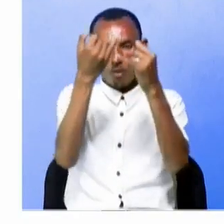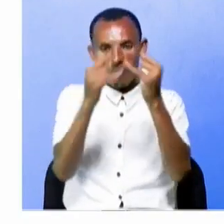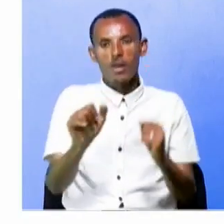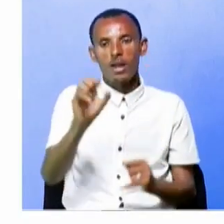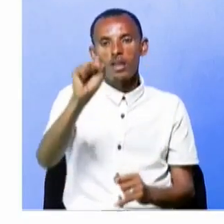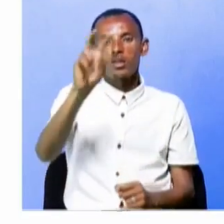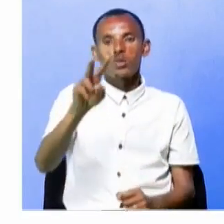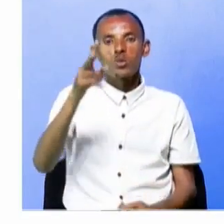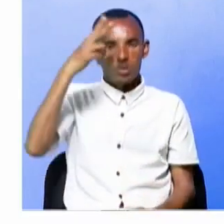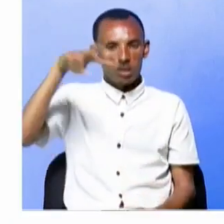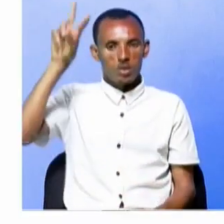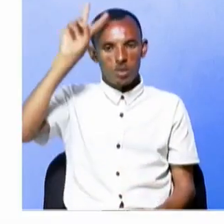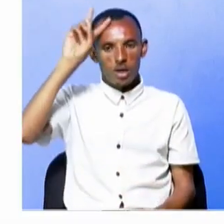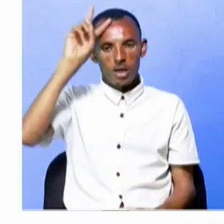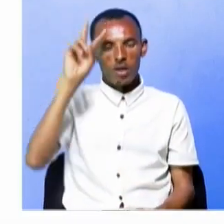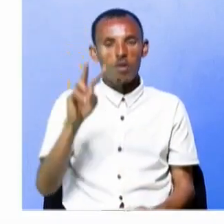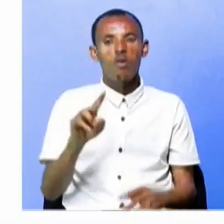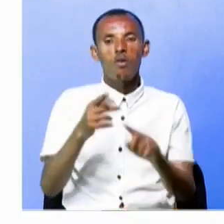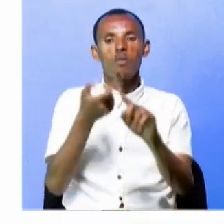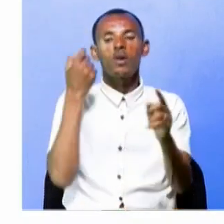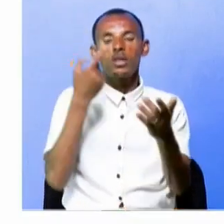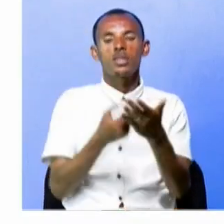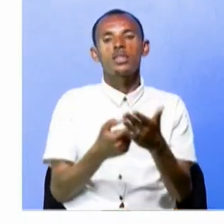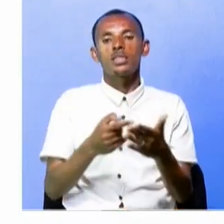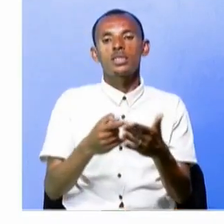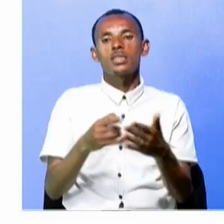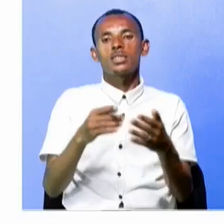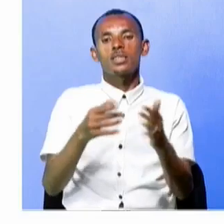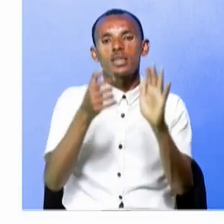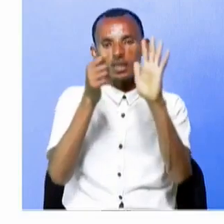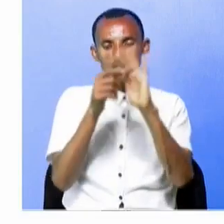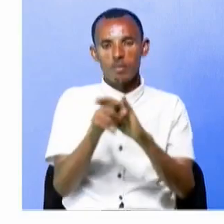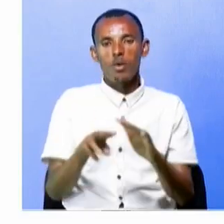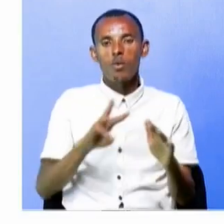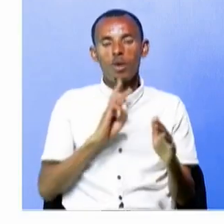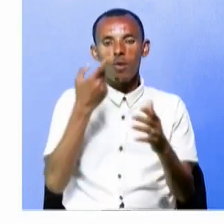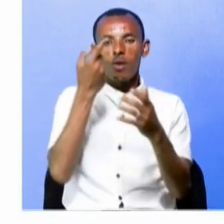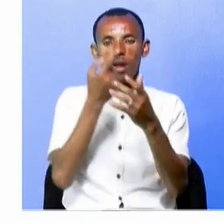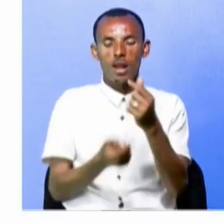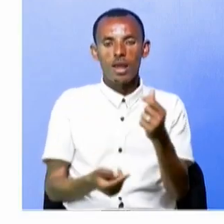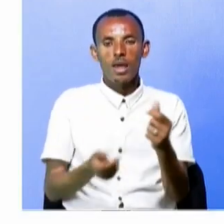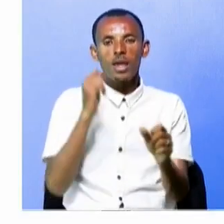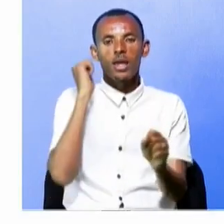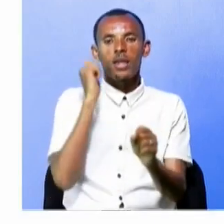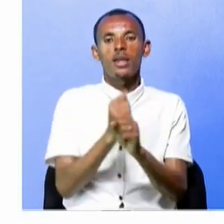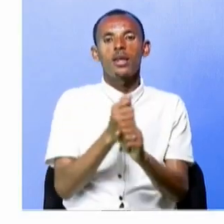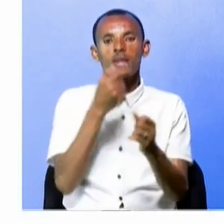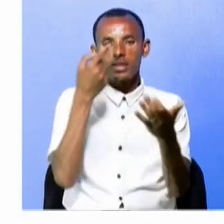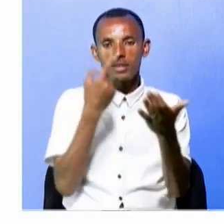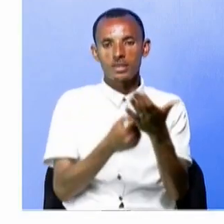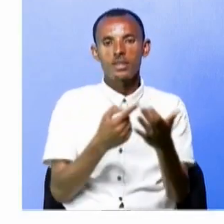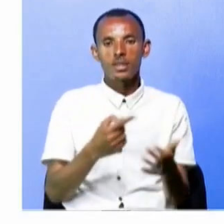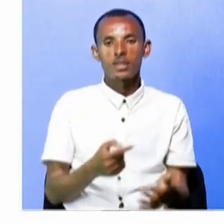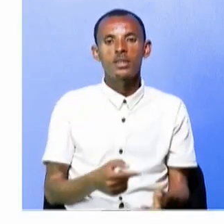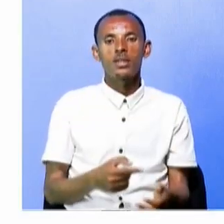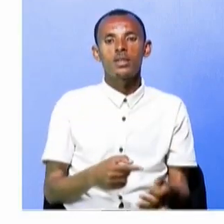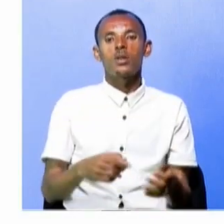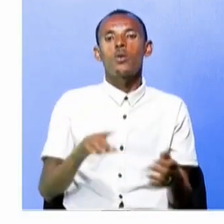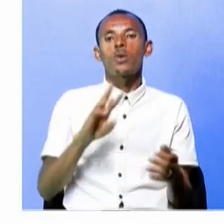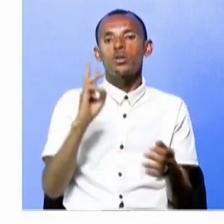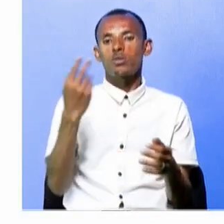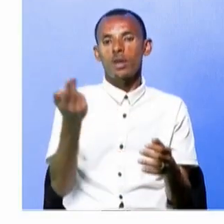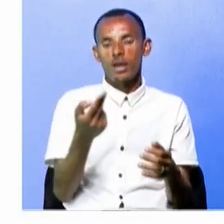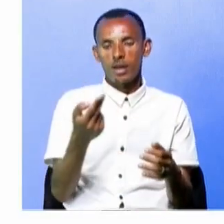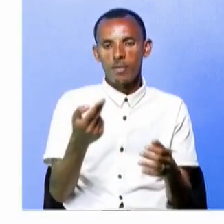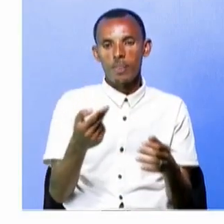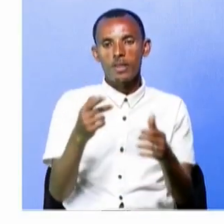square. Okay, for this specific example, we only need this one, right? We need to take